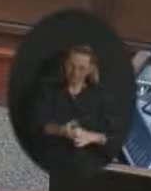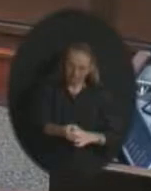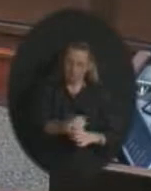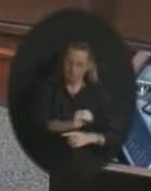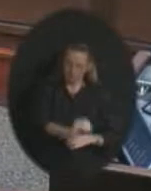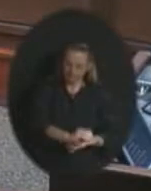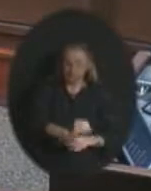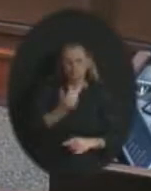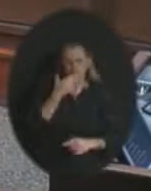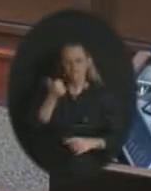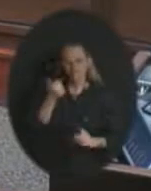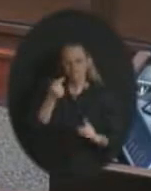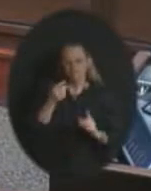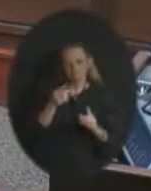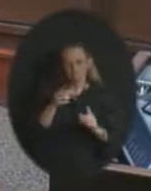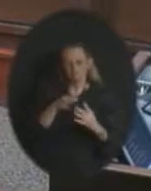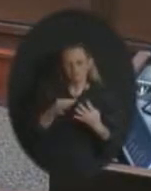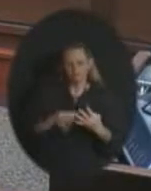option.